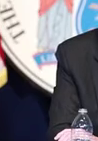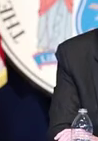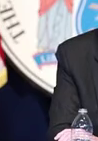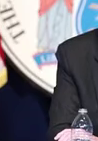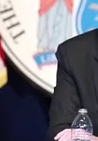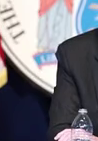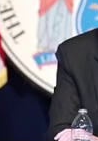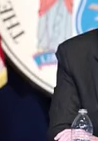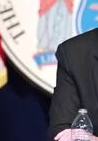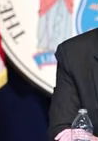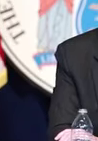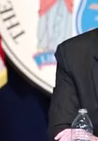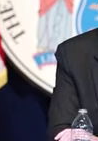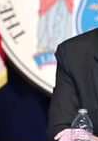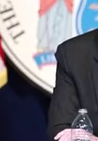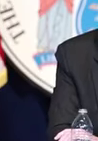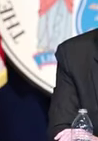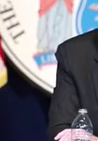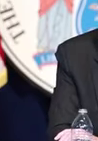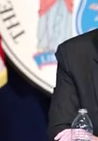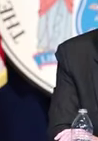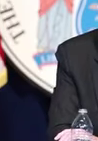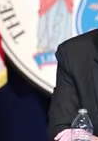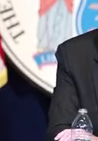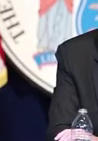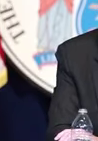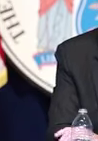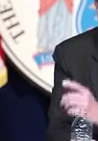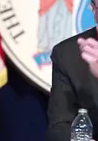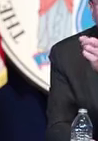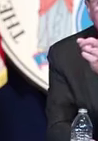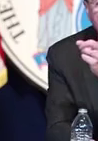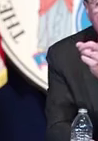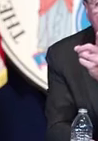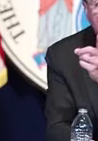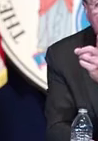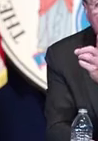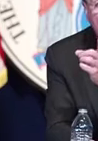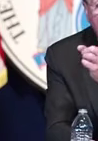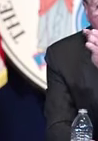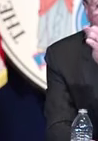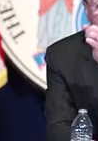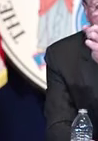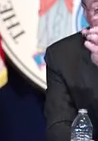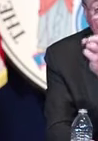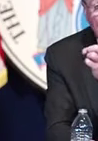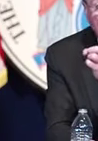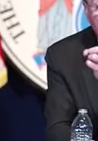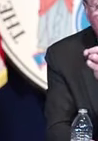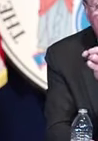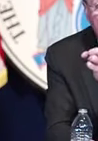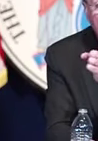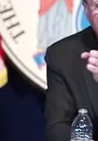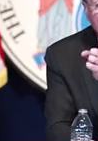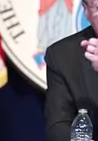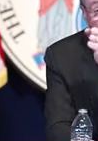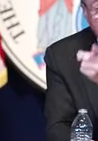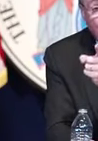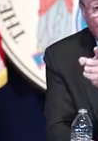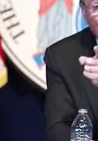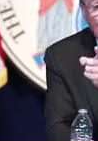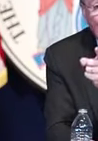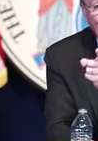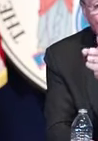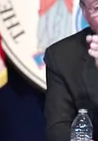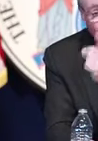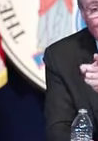and nurses and first responders and essential workers. So stay with it, folks. What we're doing is clearly working. Just keep your